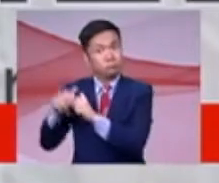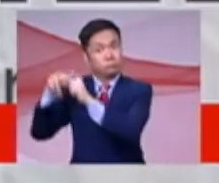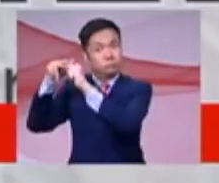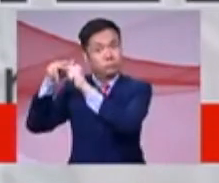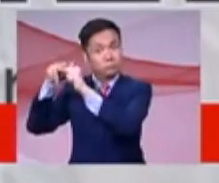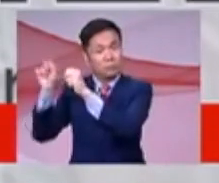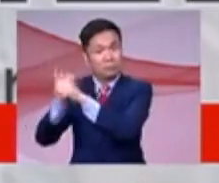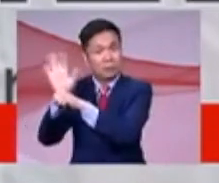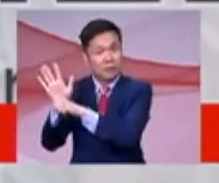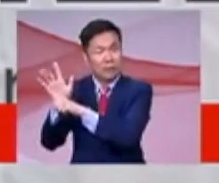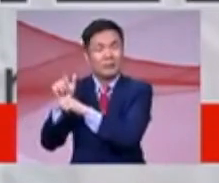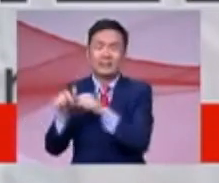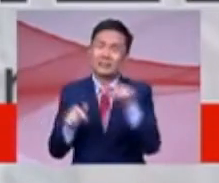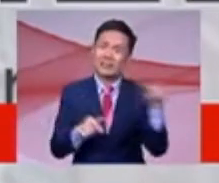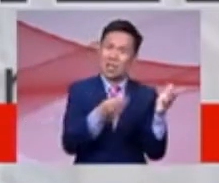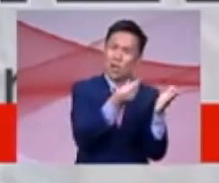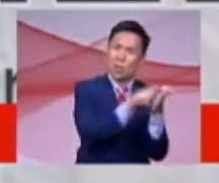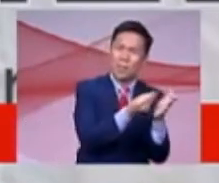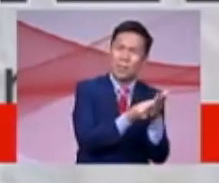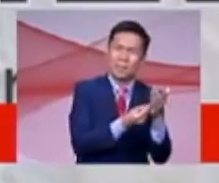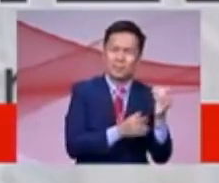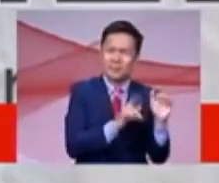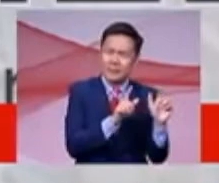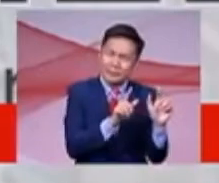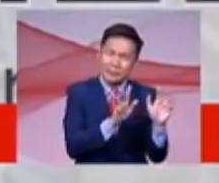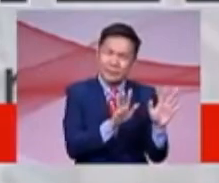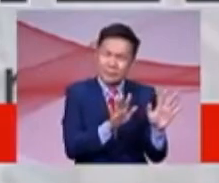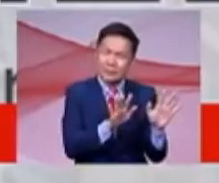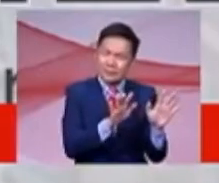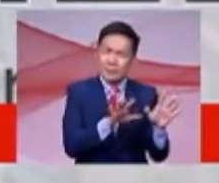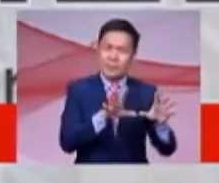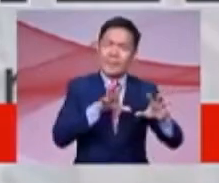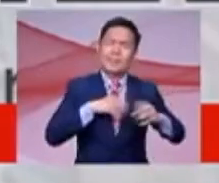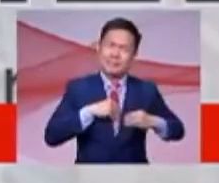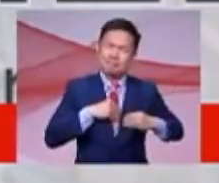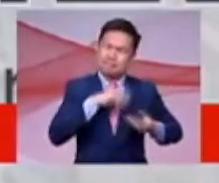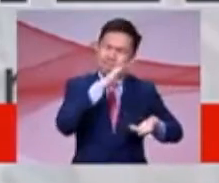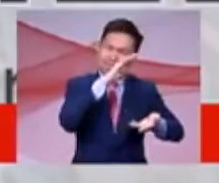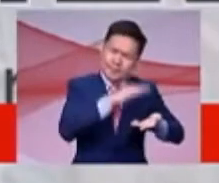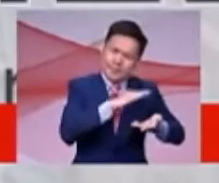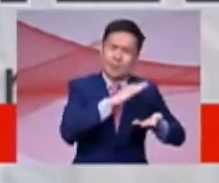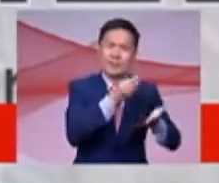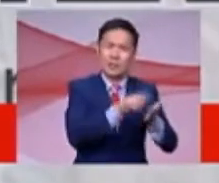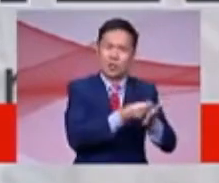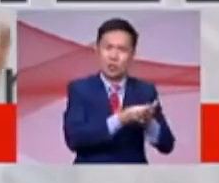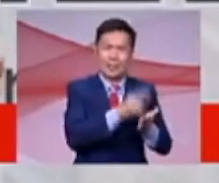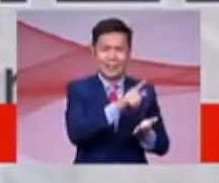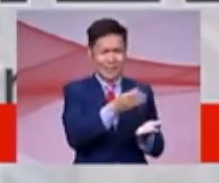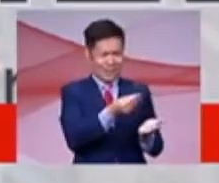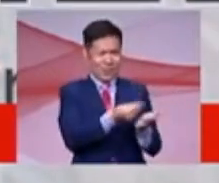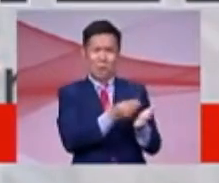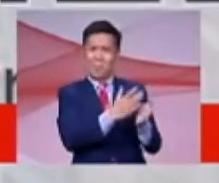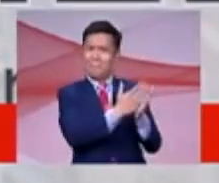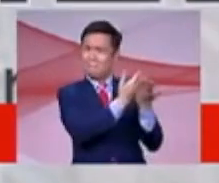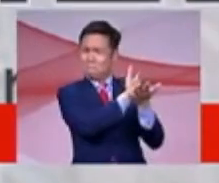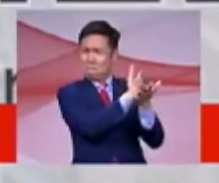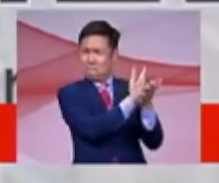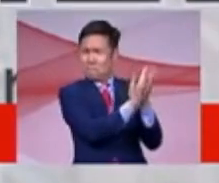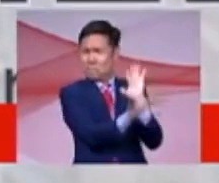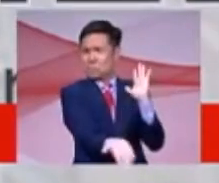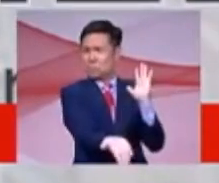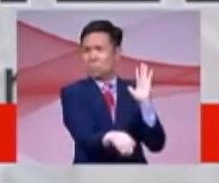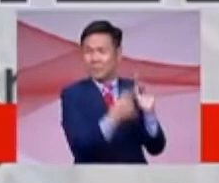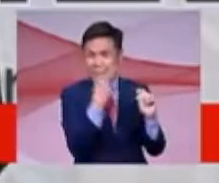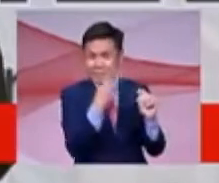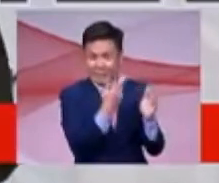economy will have to compromise in terms of the activities. Now, the economy sector is a very huge sector. So we are looking